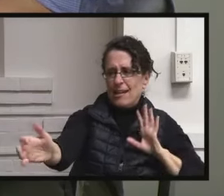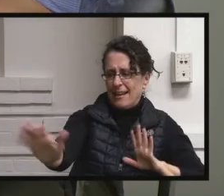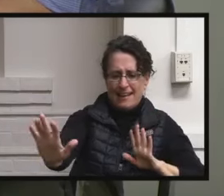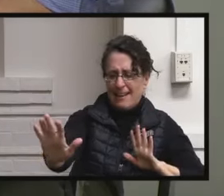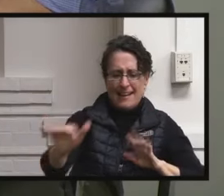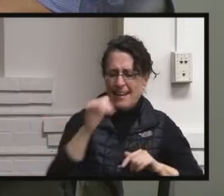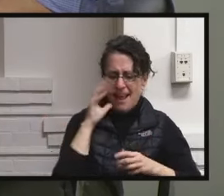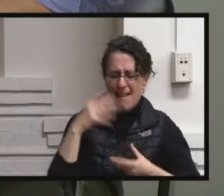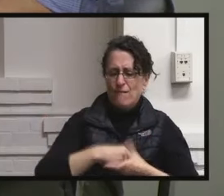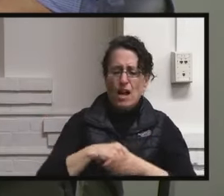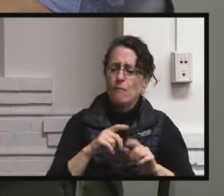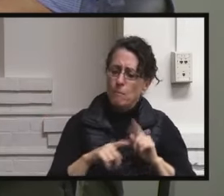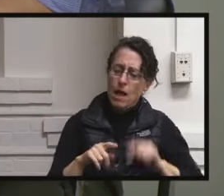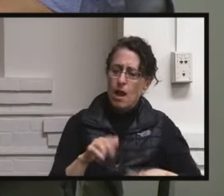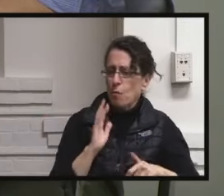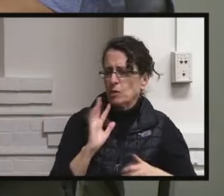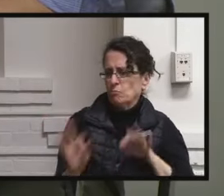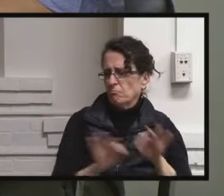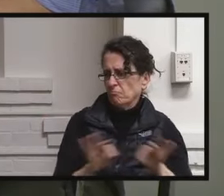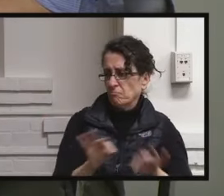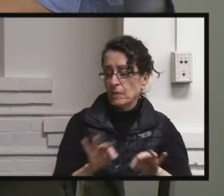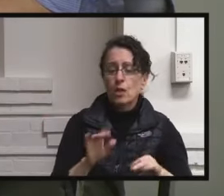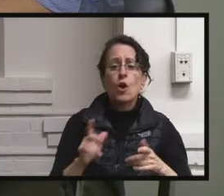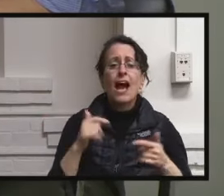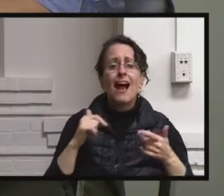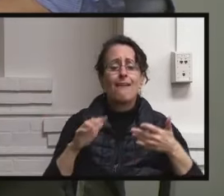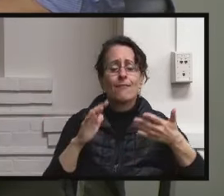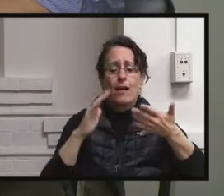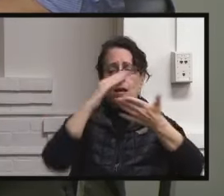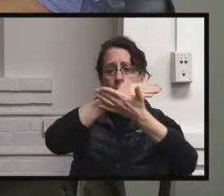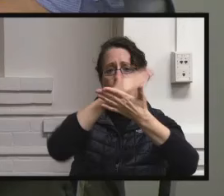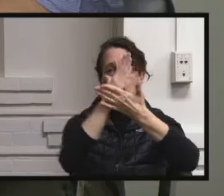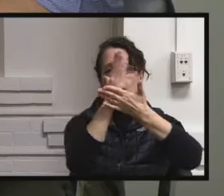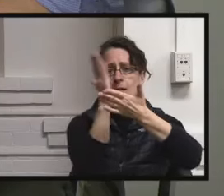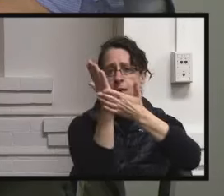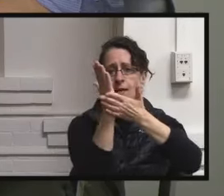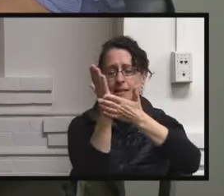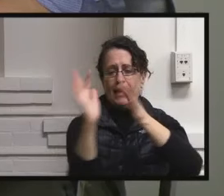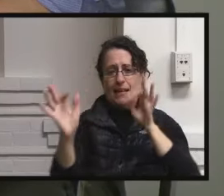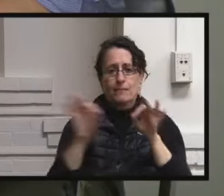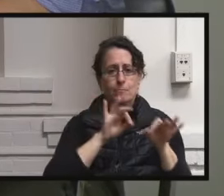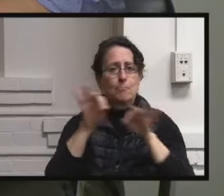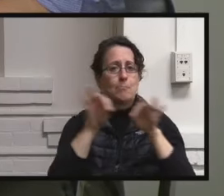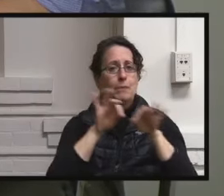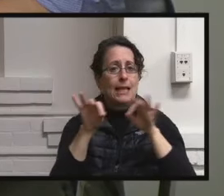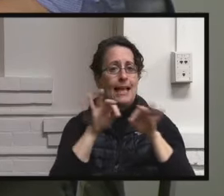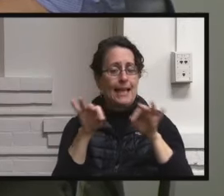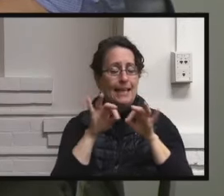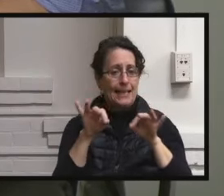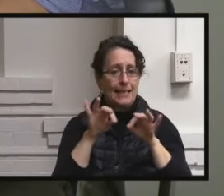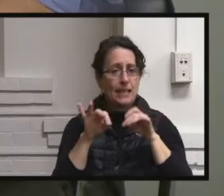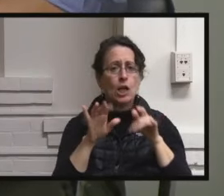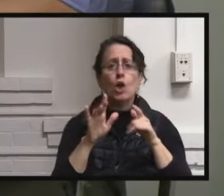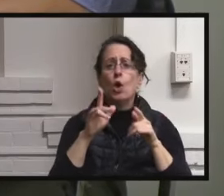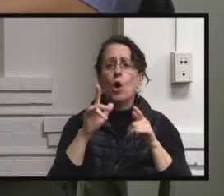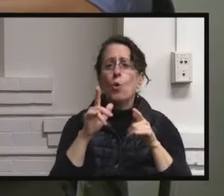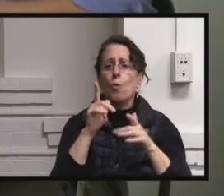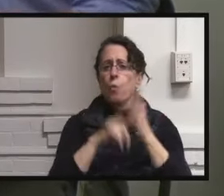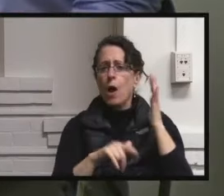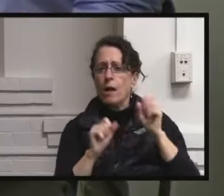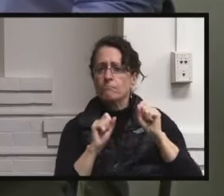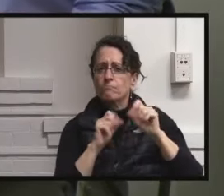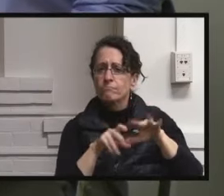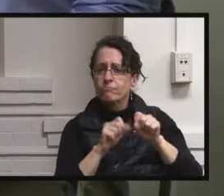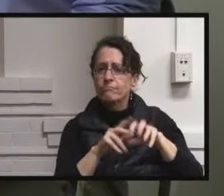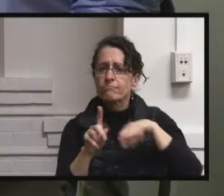And what these pie charts represent is a transition in the makeup of Brattleboro's waste stream.